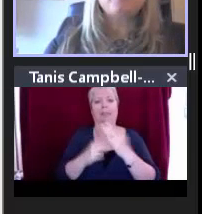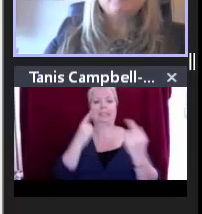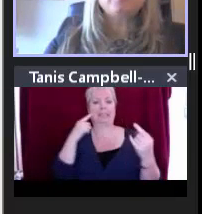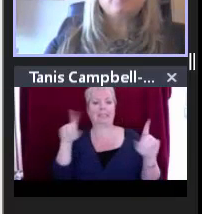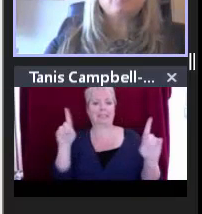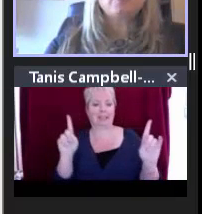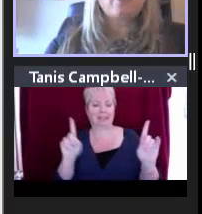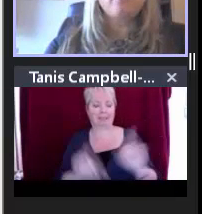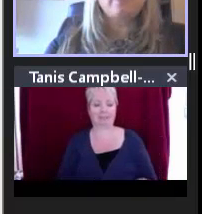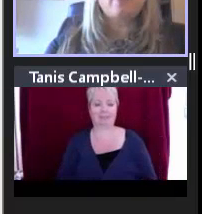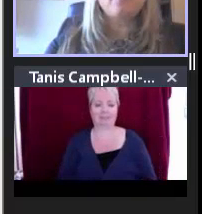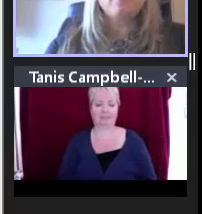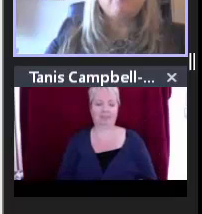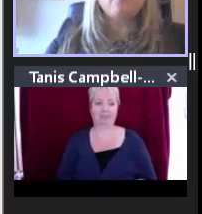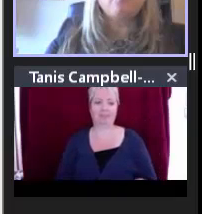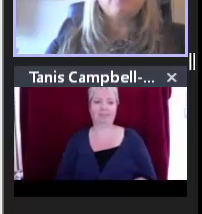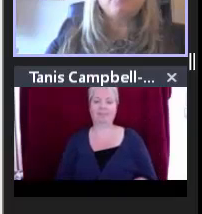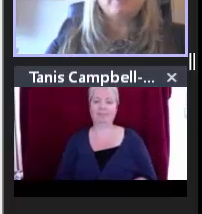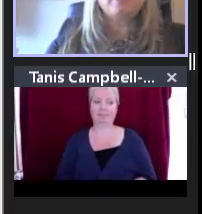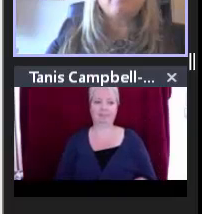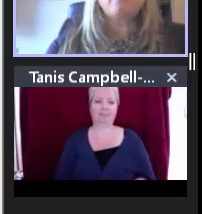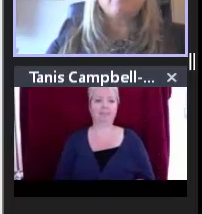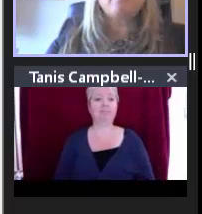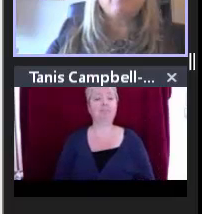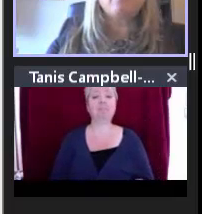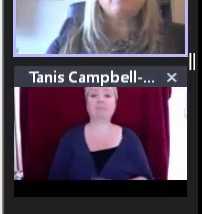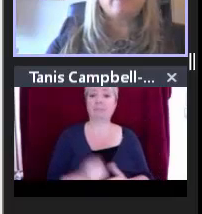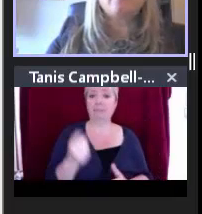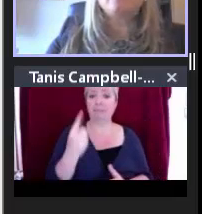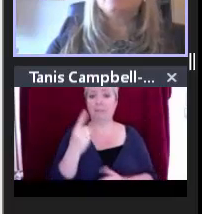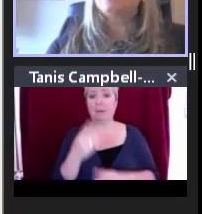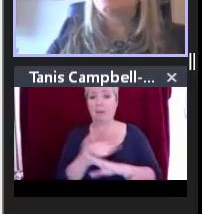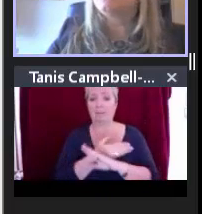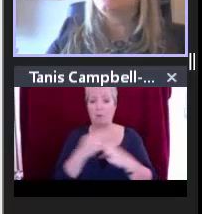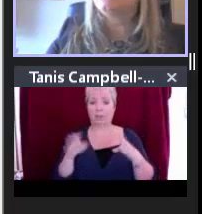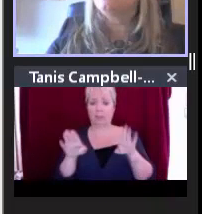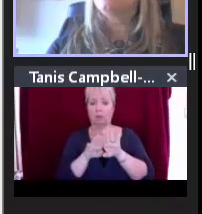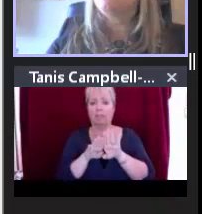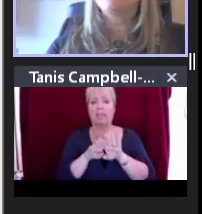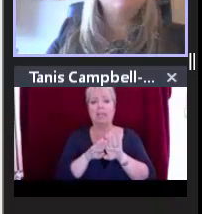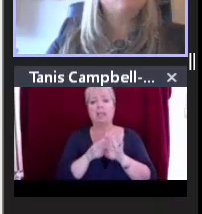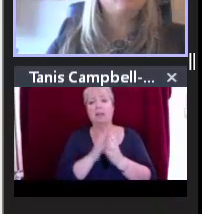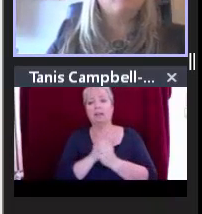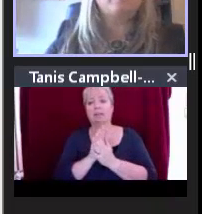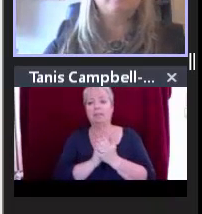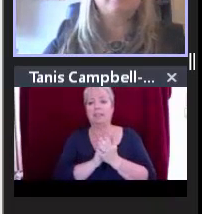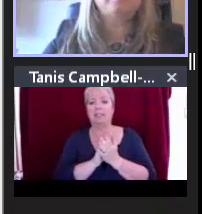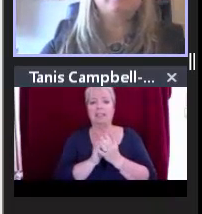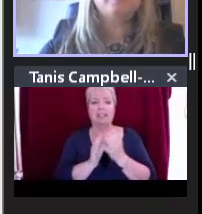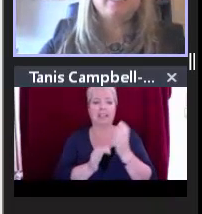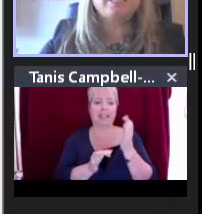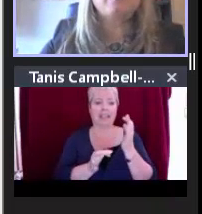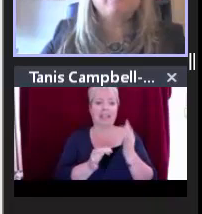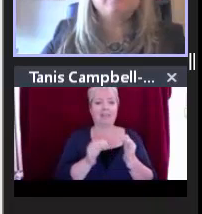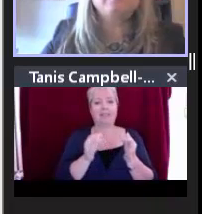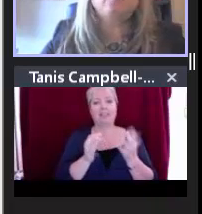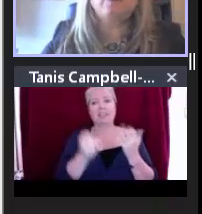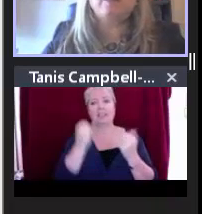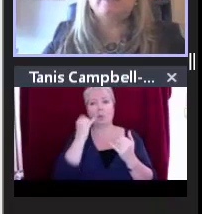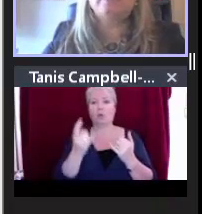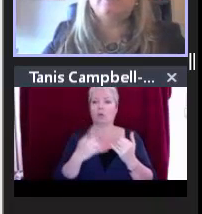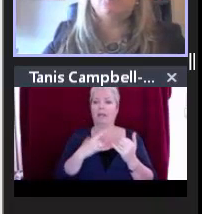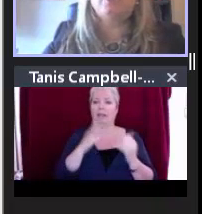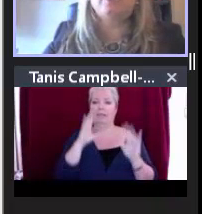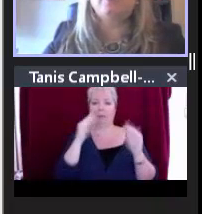So just to close off now, if you're wondering if you're community minded, and if this is